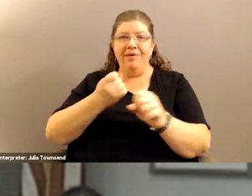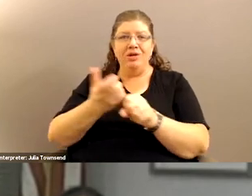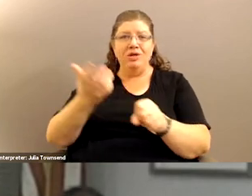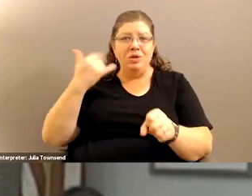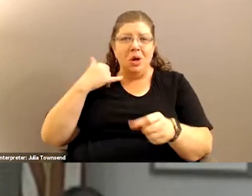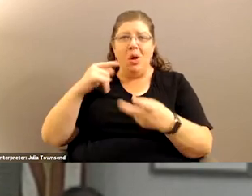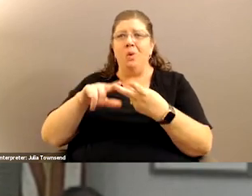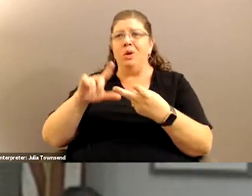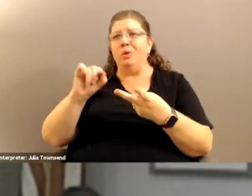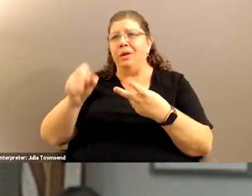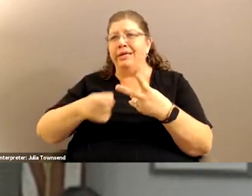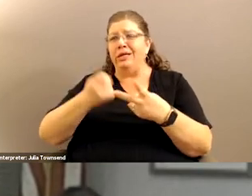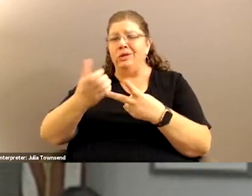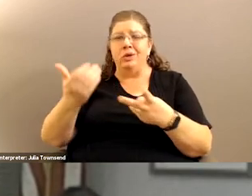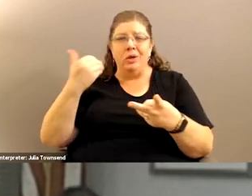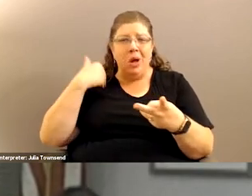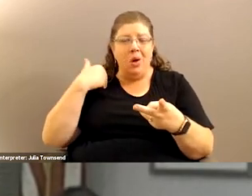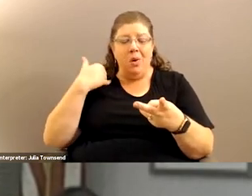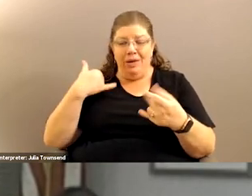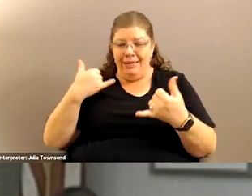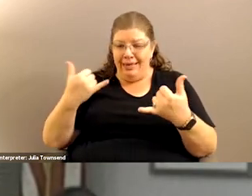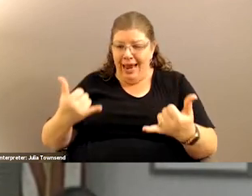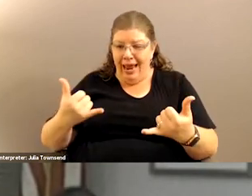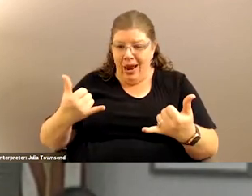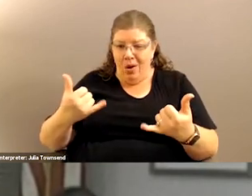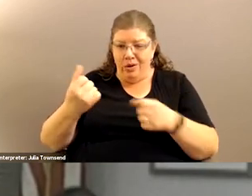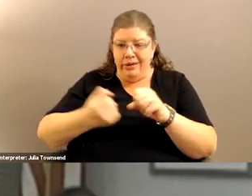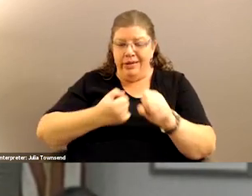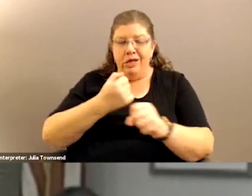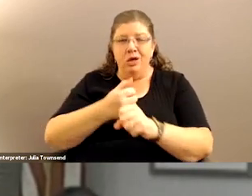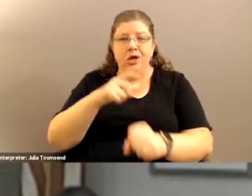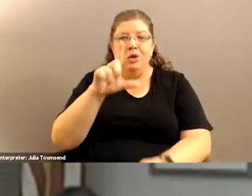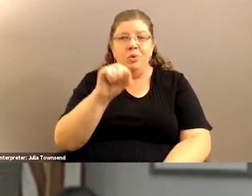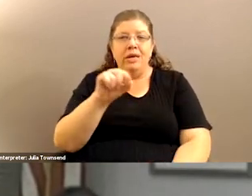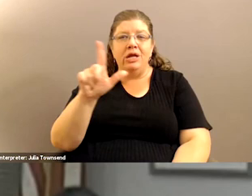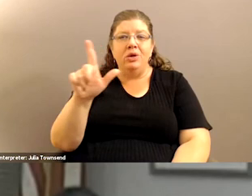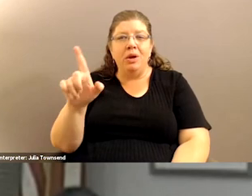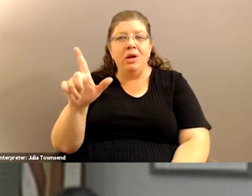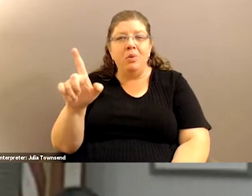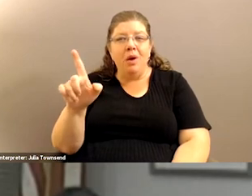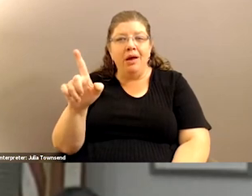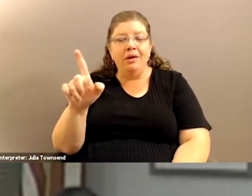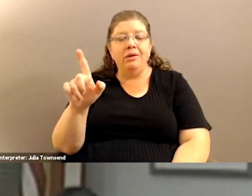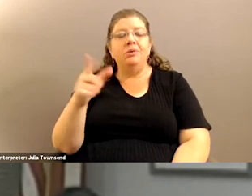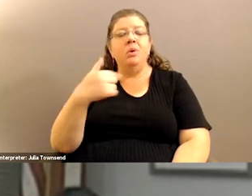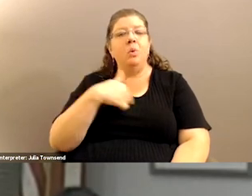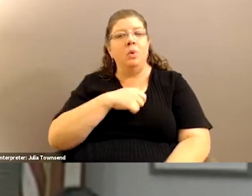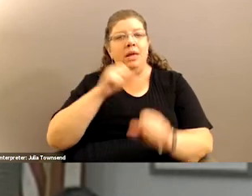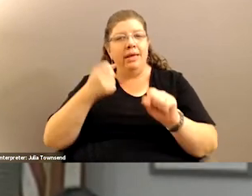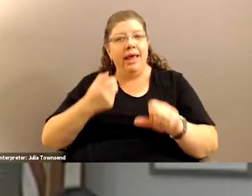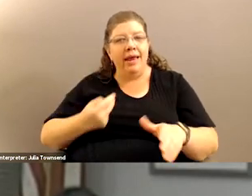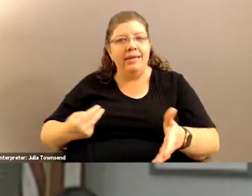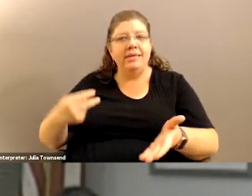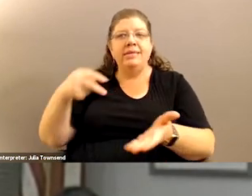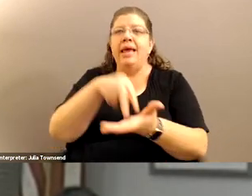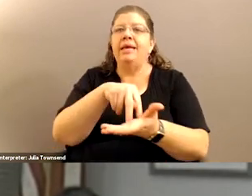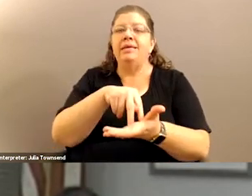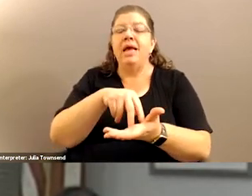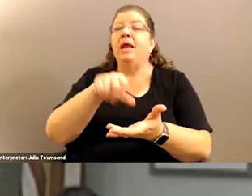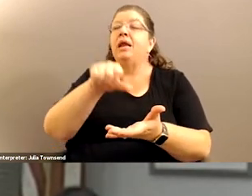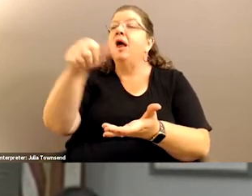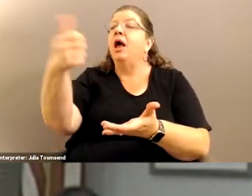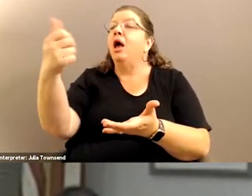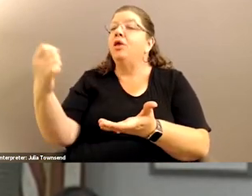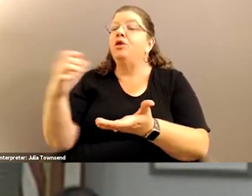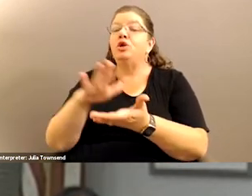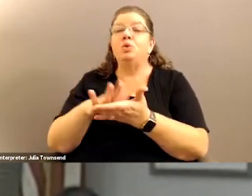years ago and so forth and here we are in 2021 where we can take a stand other school districts in